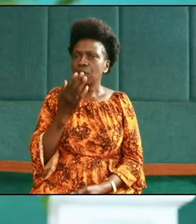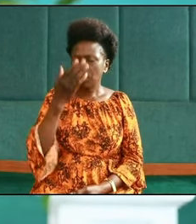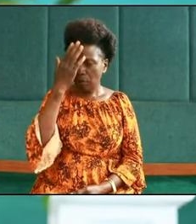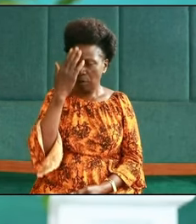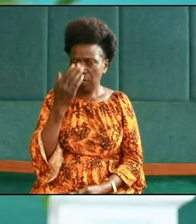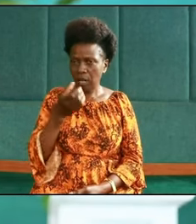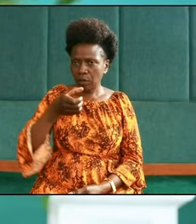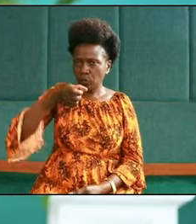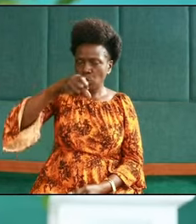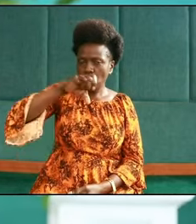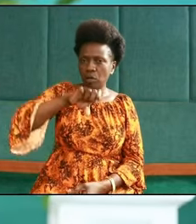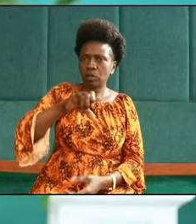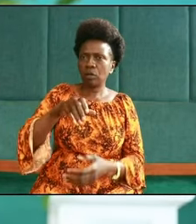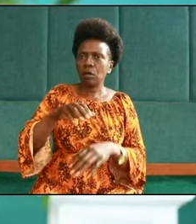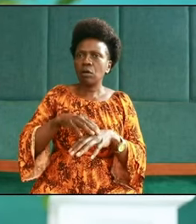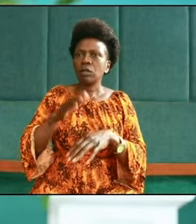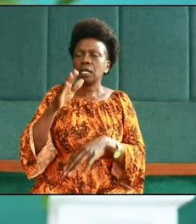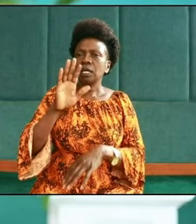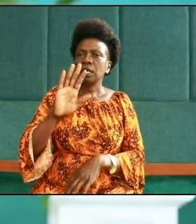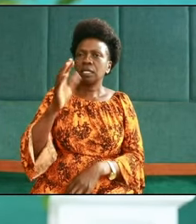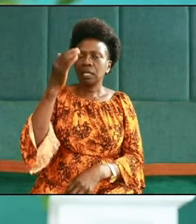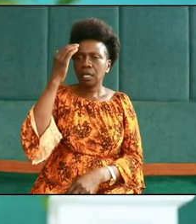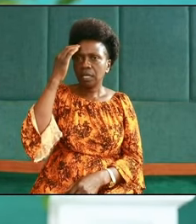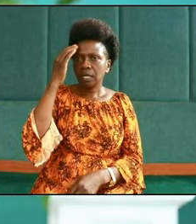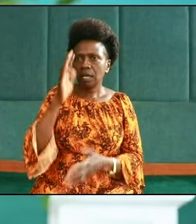she poured it on his head,